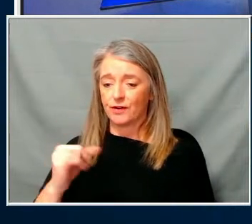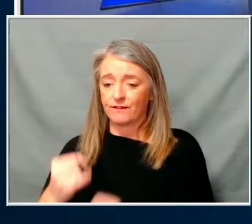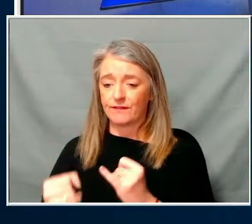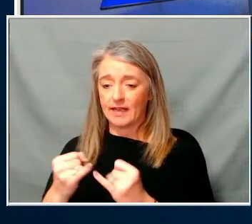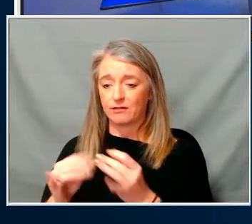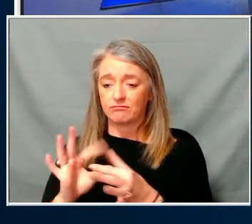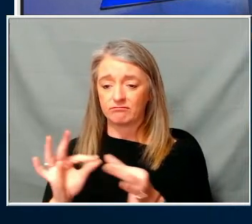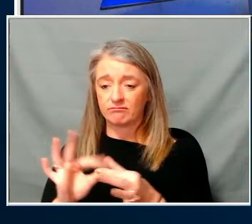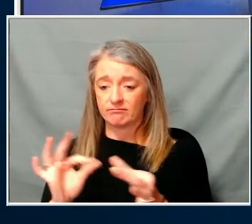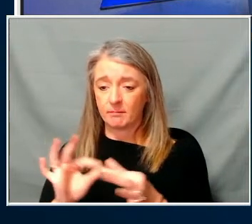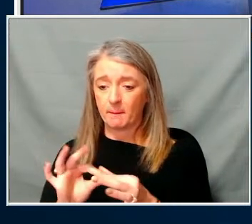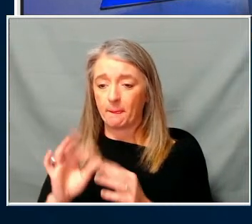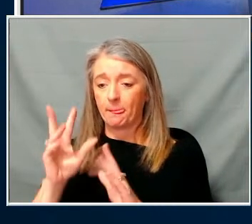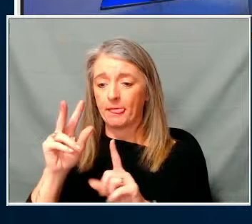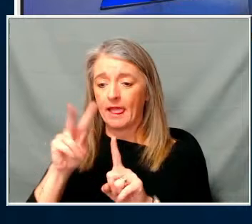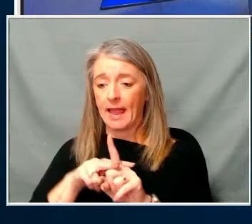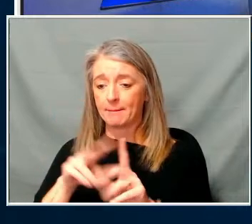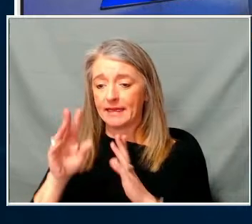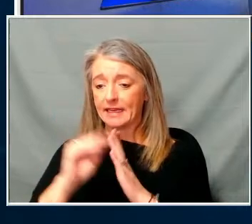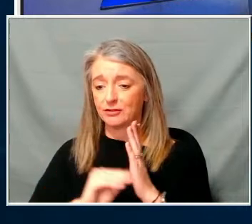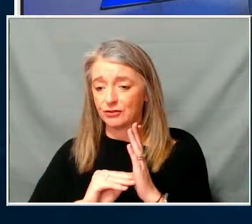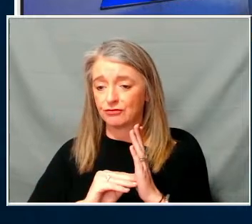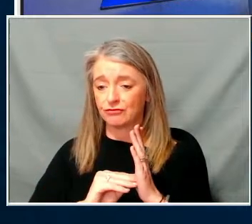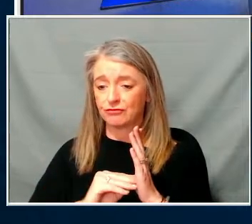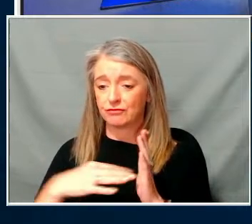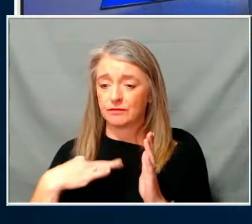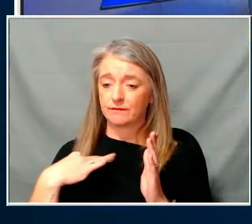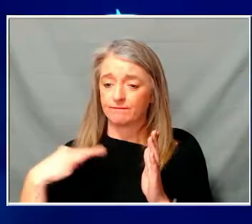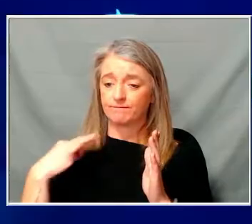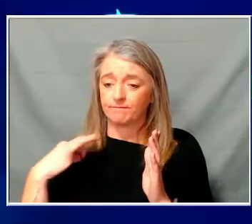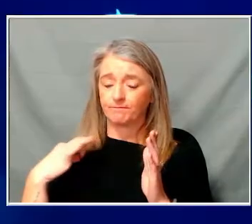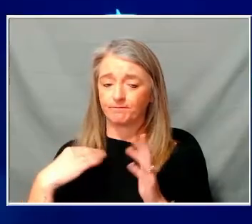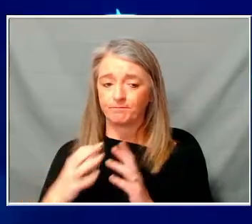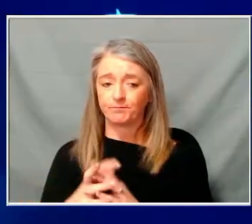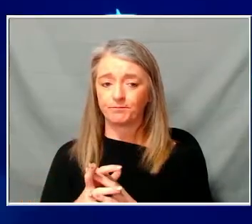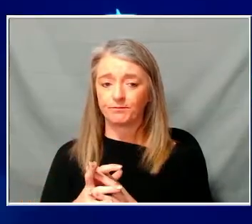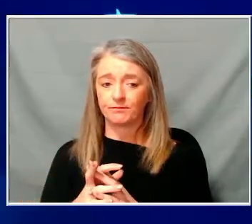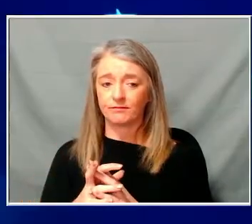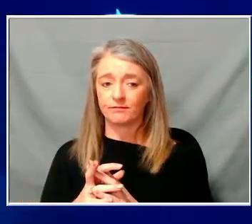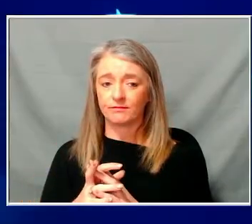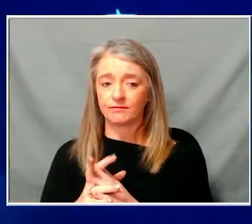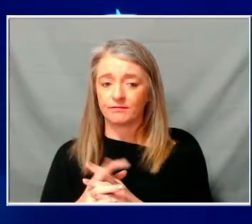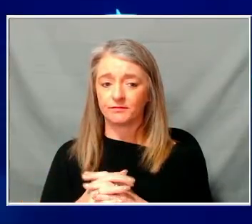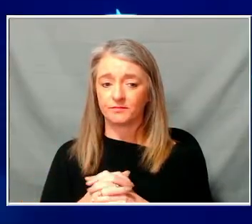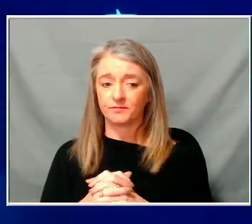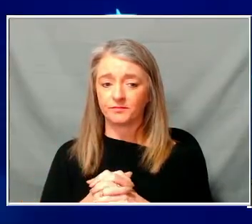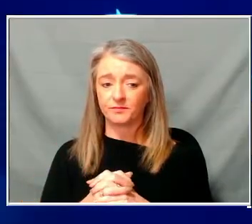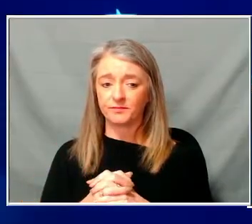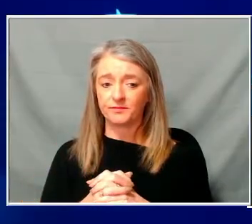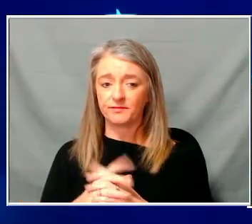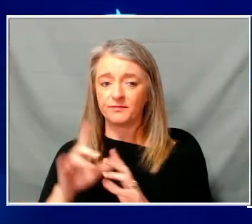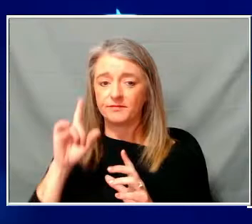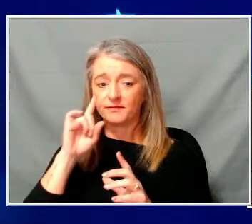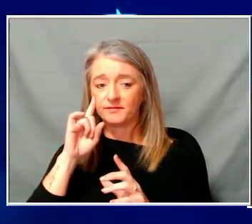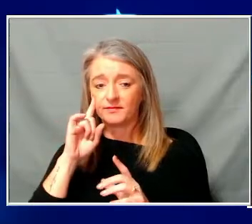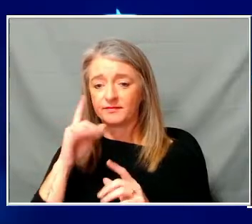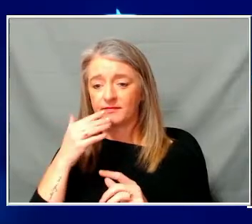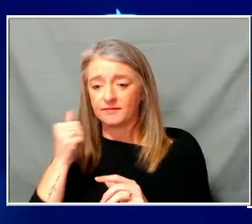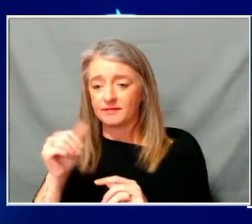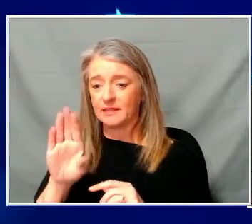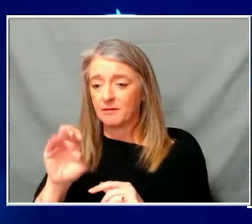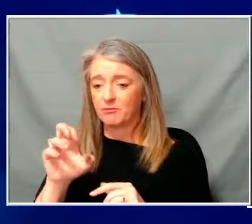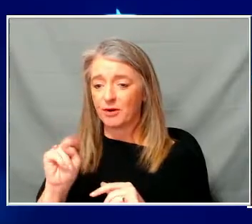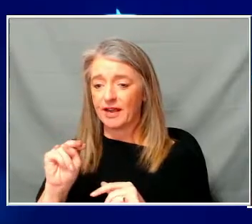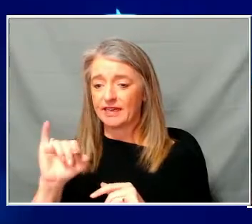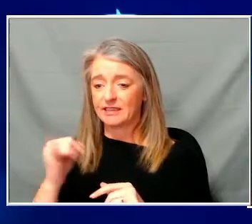the application process and getting more volunteers through our doors? Yeah, well, gosh, I don't think I can say it any better than Brian and Jennifer,